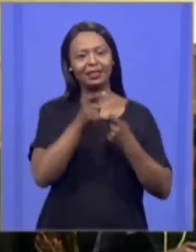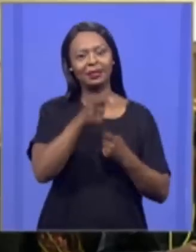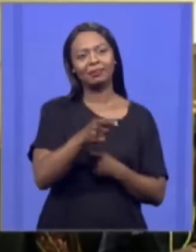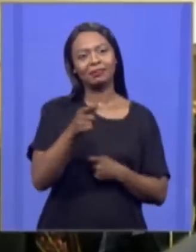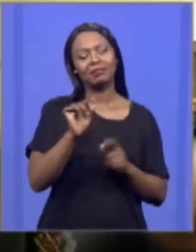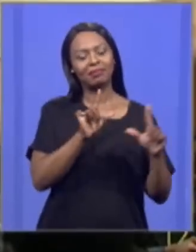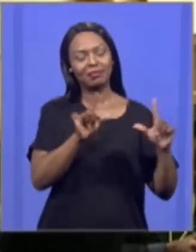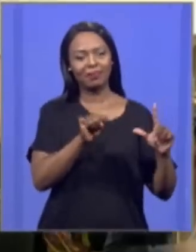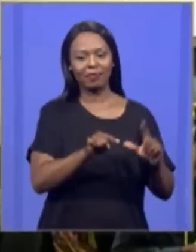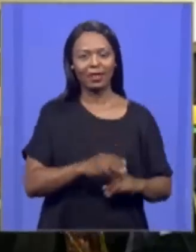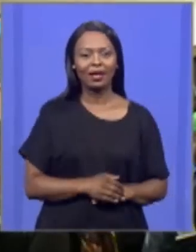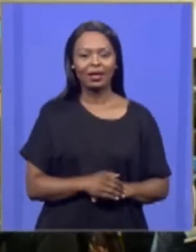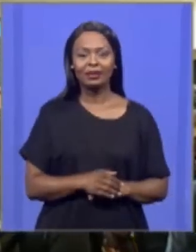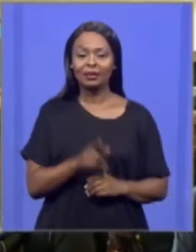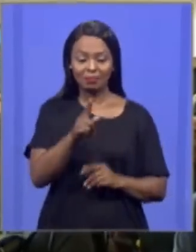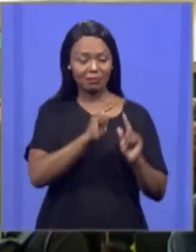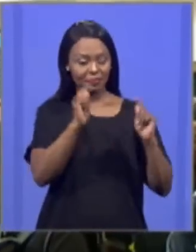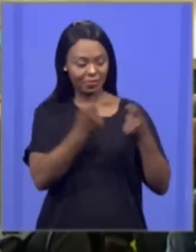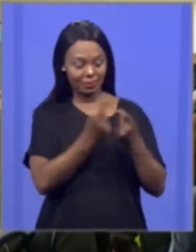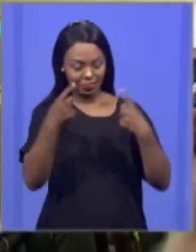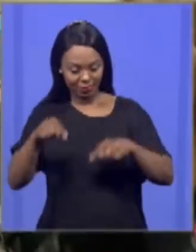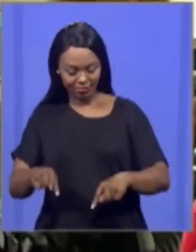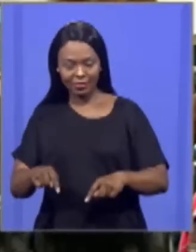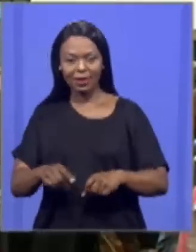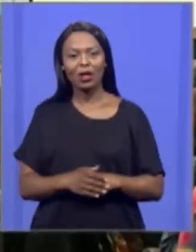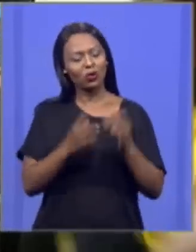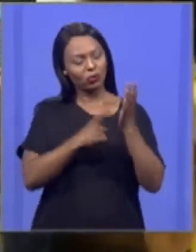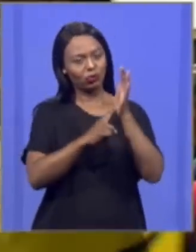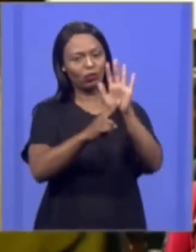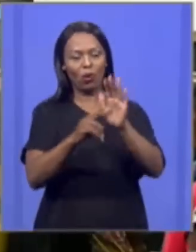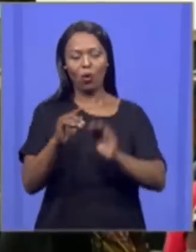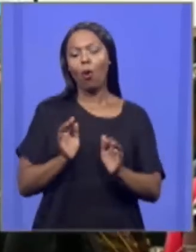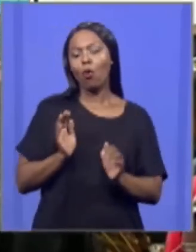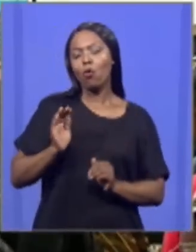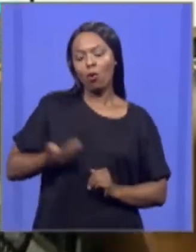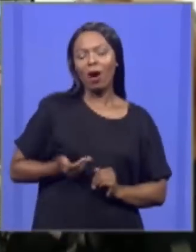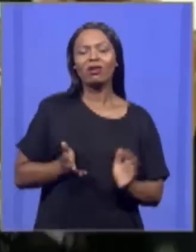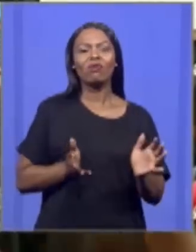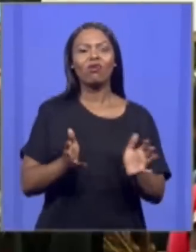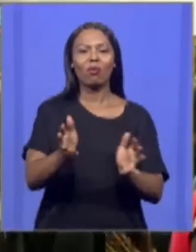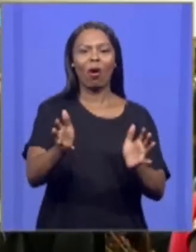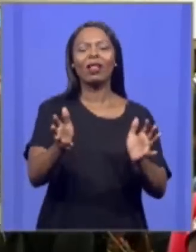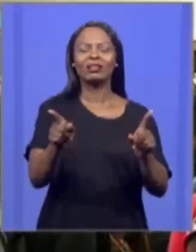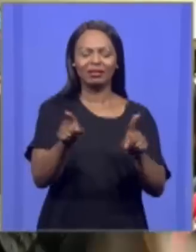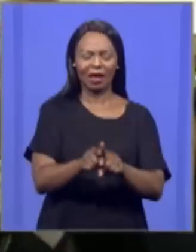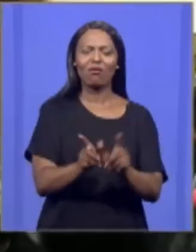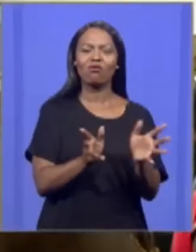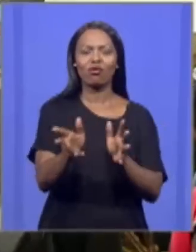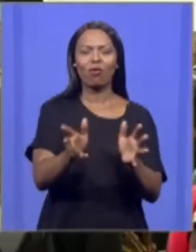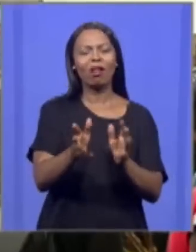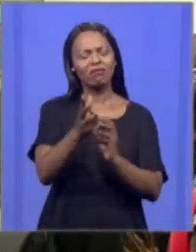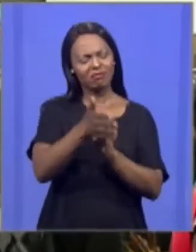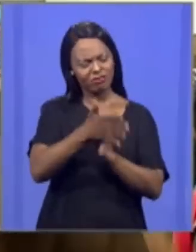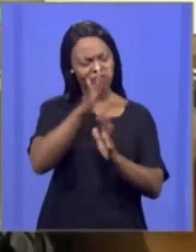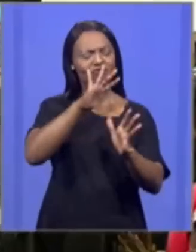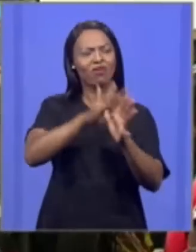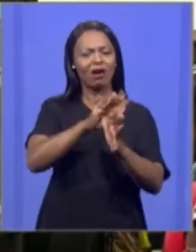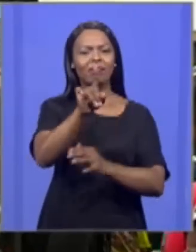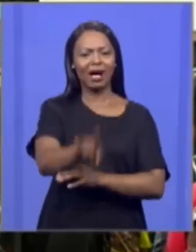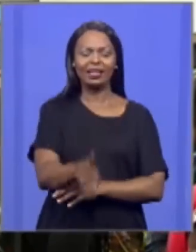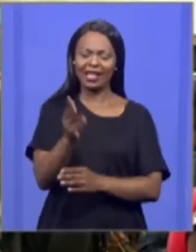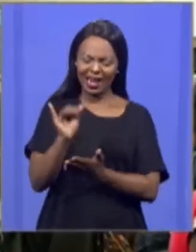signal. It should send a signal to everyone that women football is also football. Let's invest the way